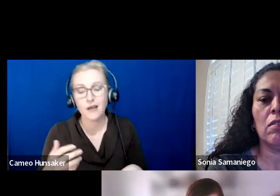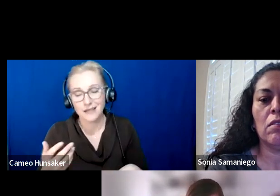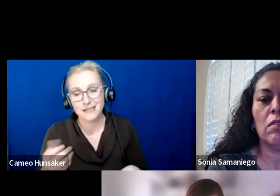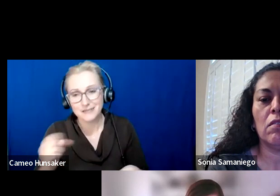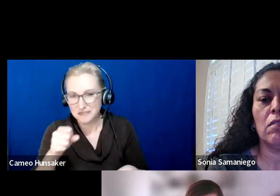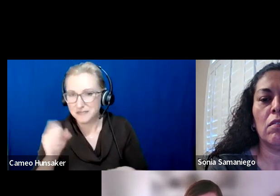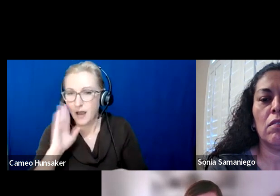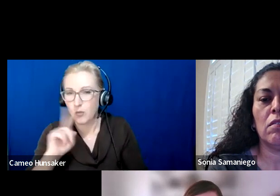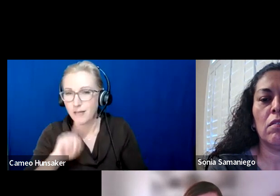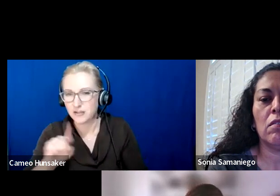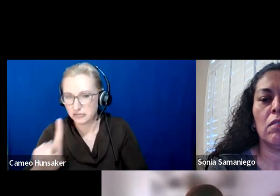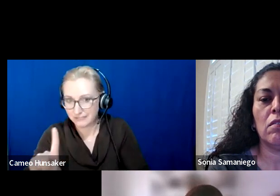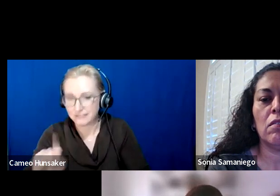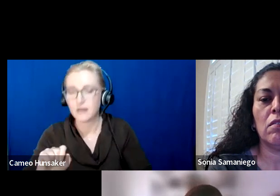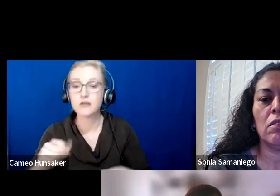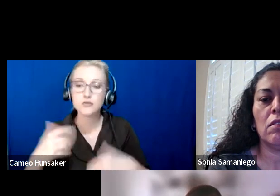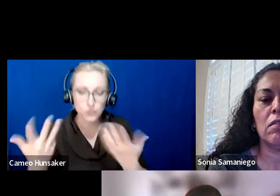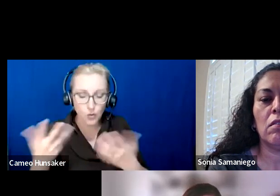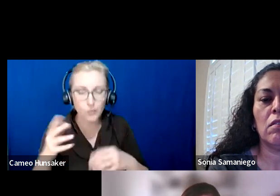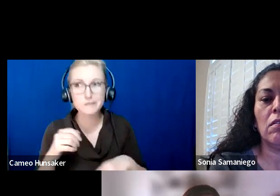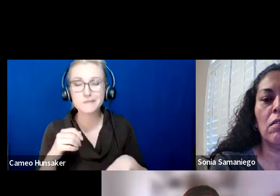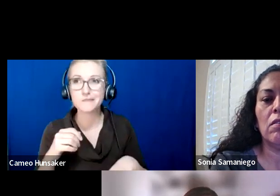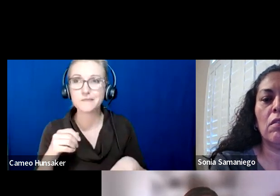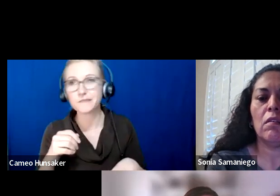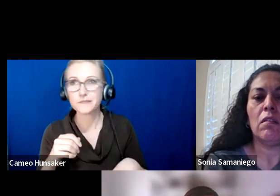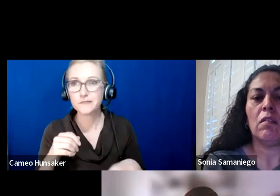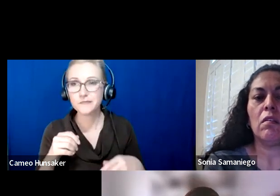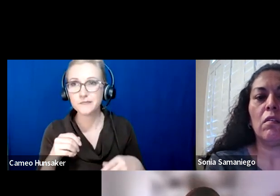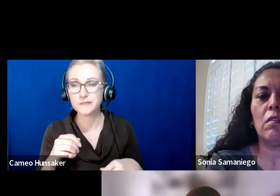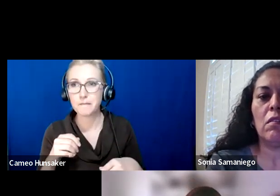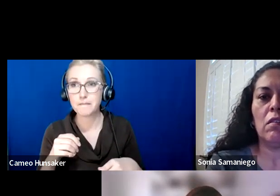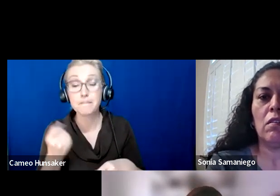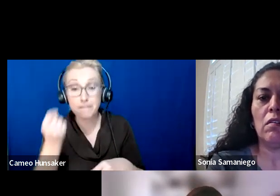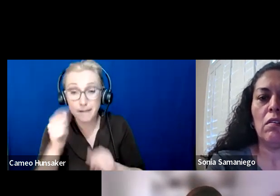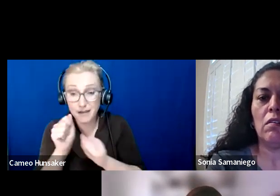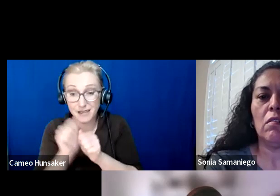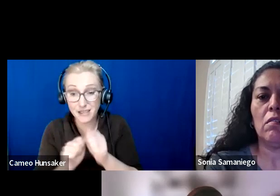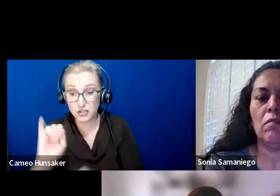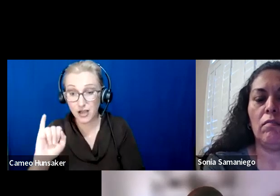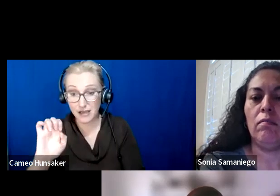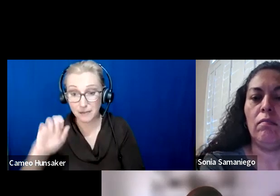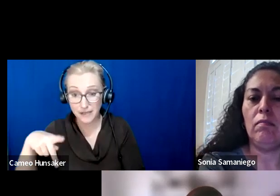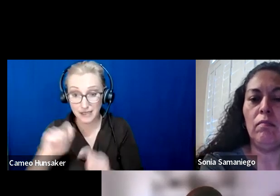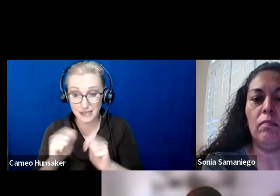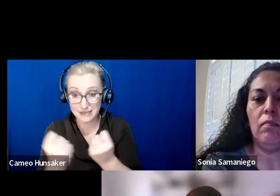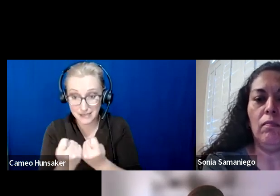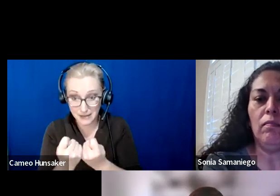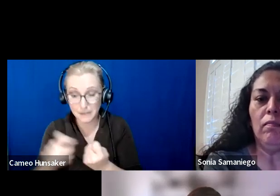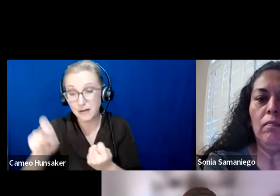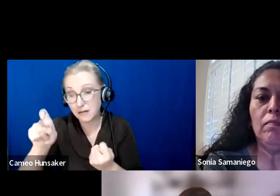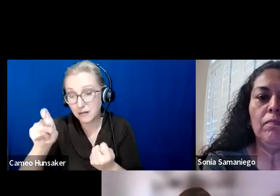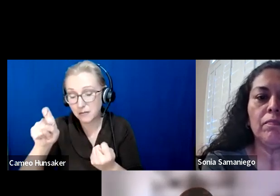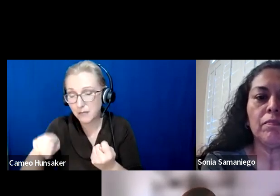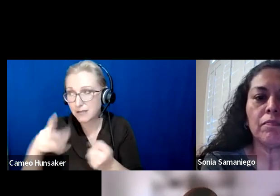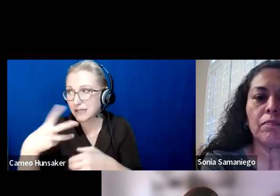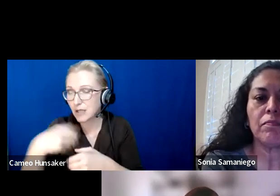want to answer that as well. So technically, every IEP team has to include, and